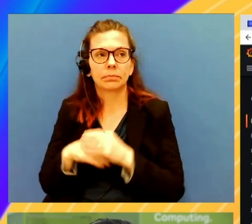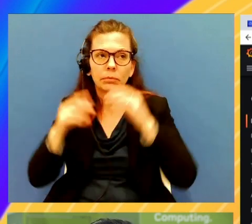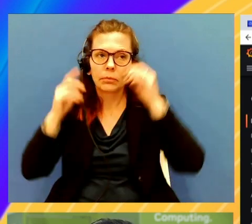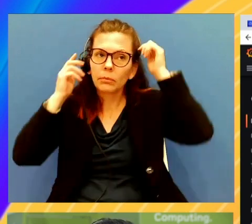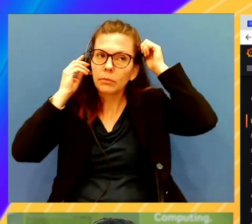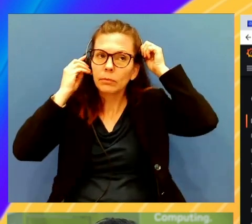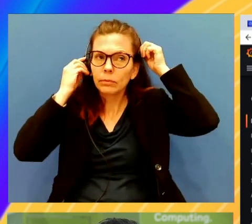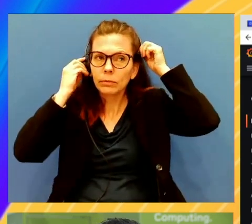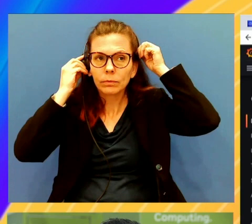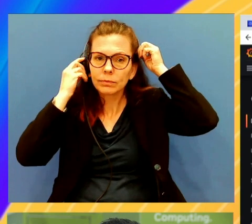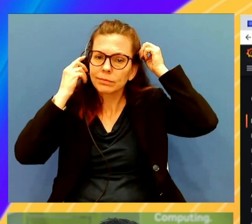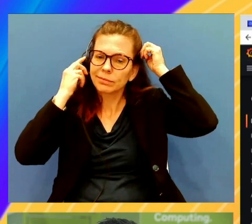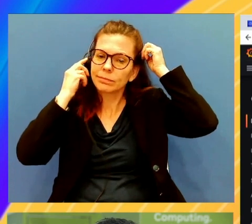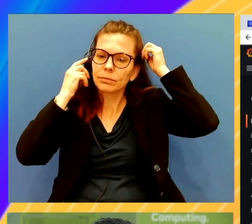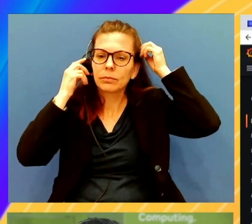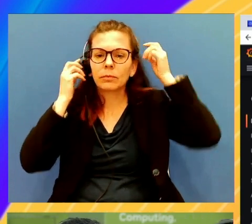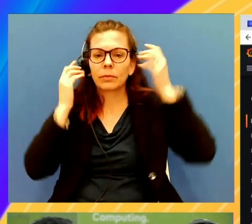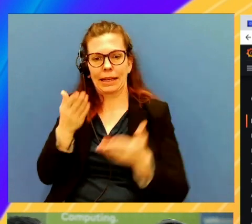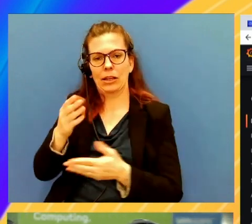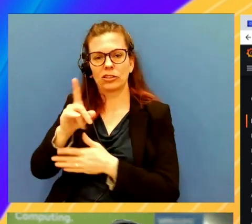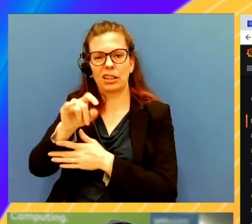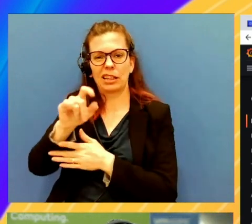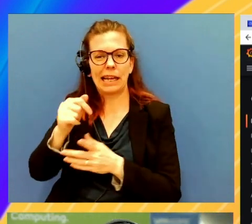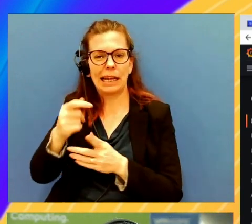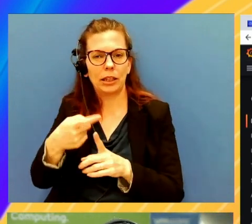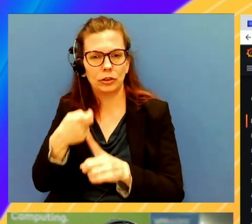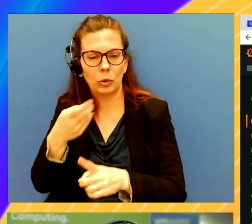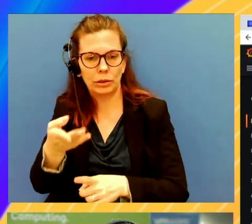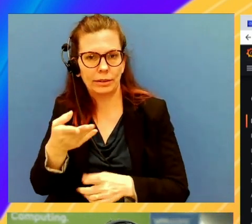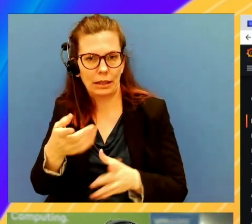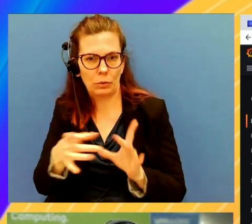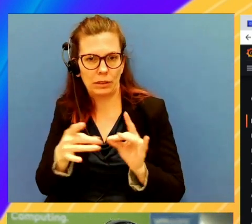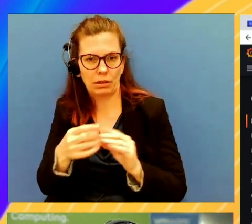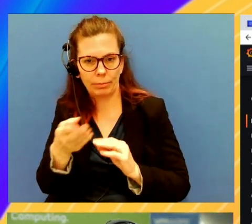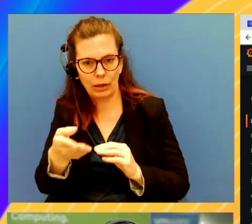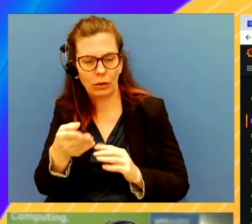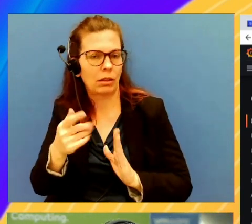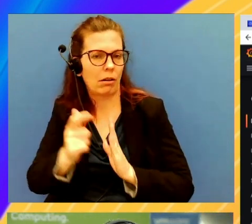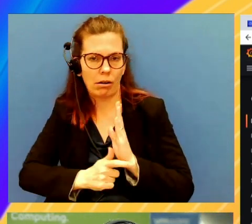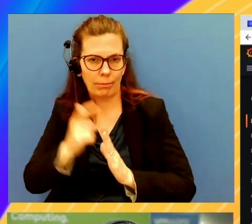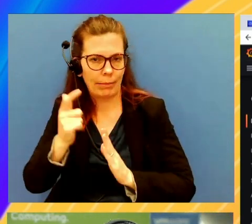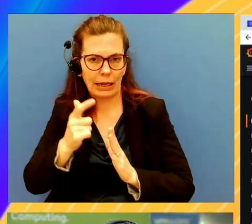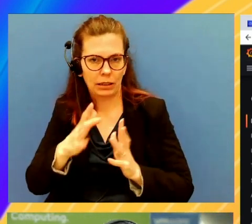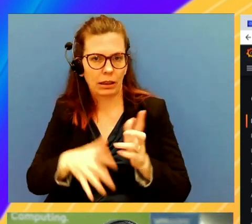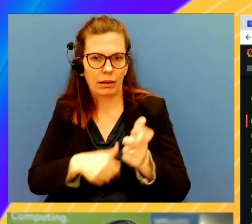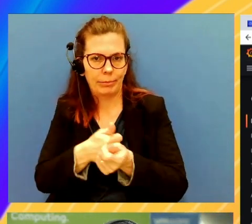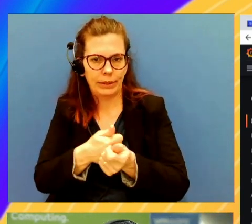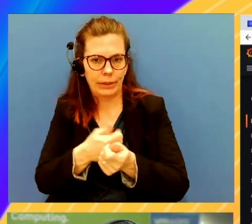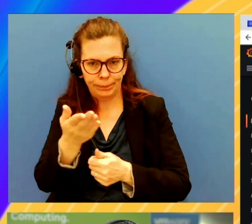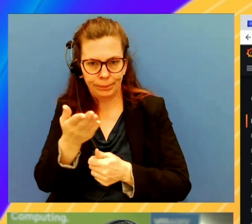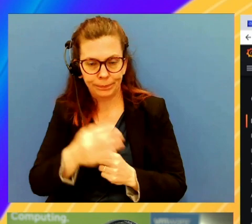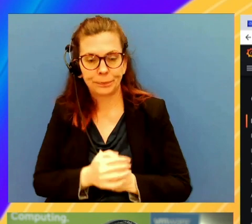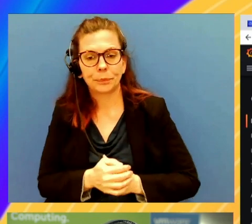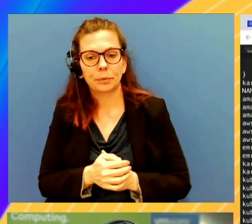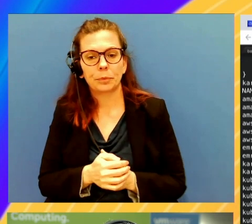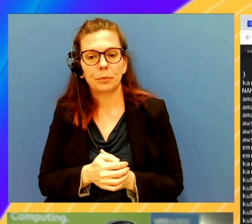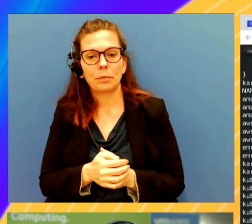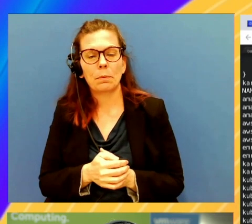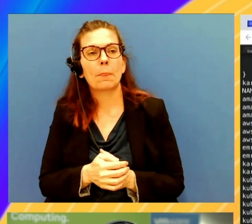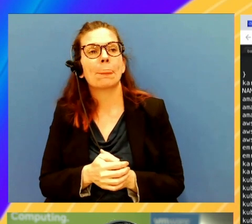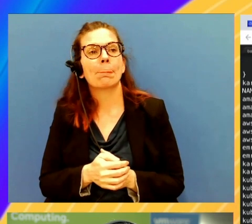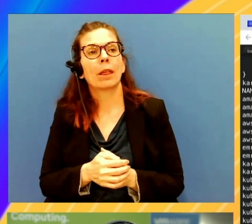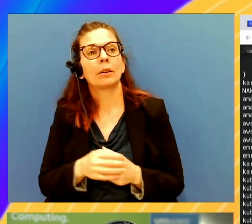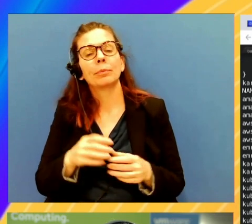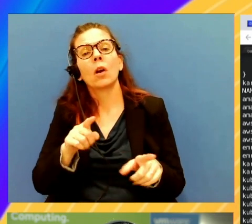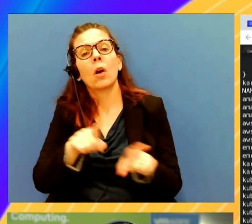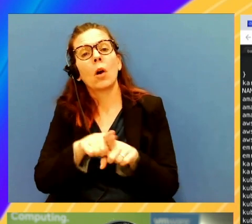So this is the data source, actually, the one Nimaya was talking about. We automatically added that. Cool. And also on the